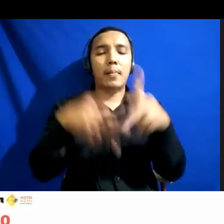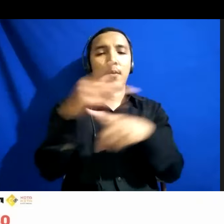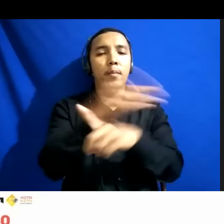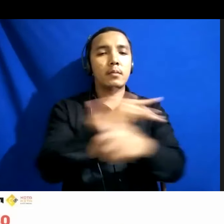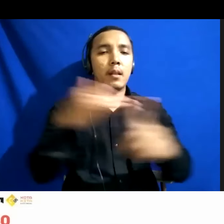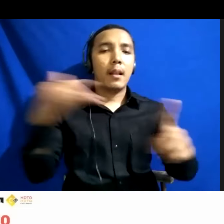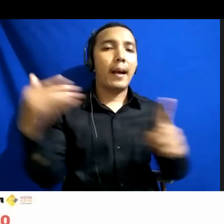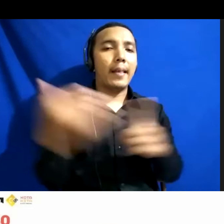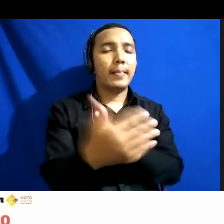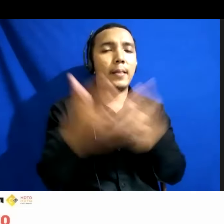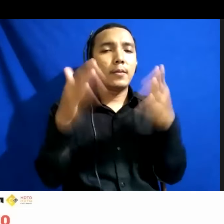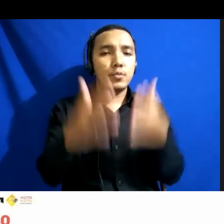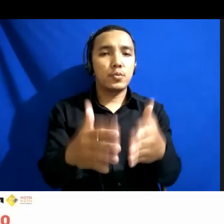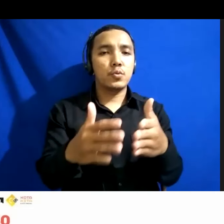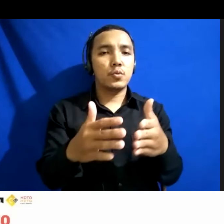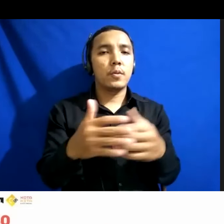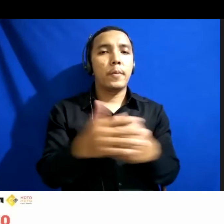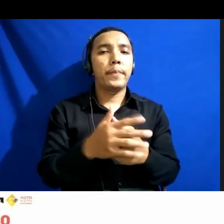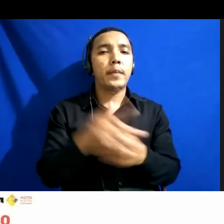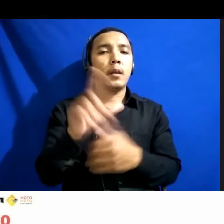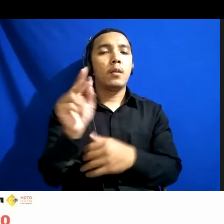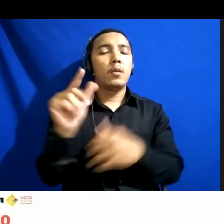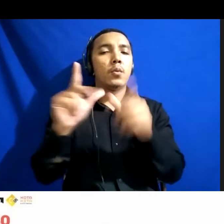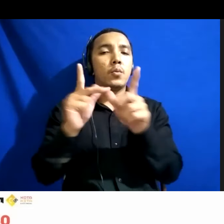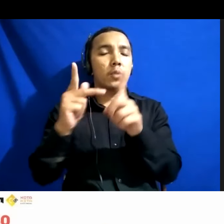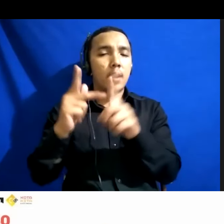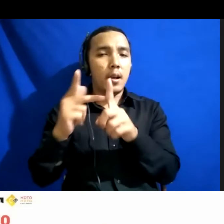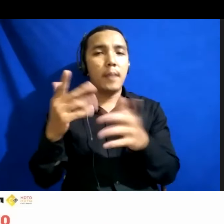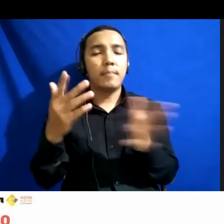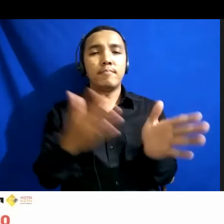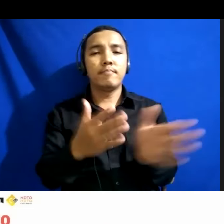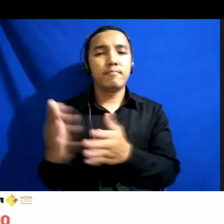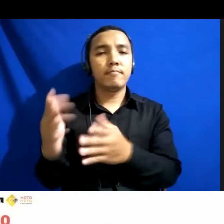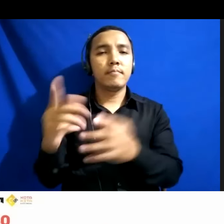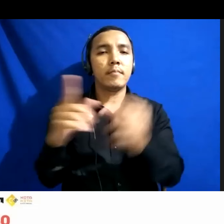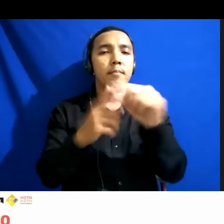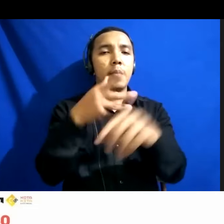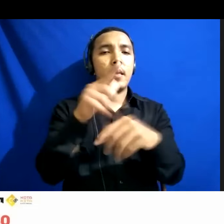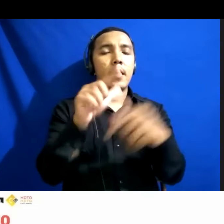community, particularly in the sub-district of Pelabuhan, are very